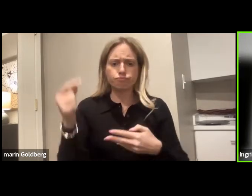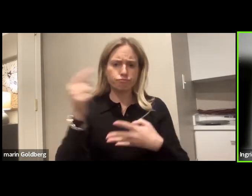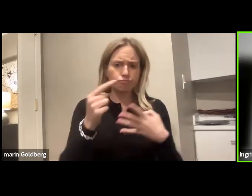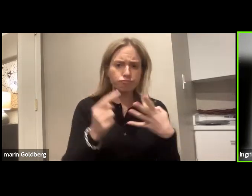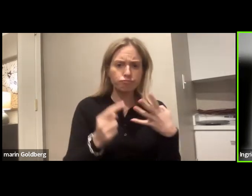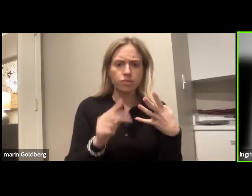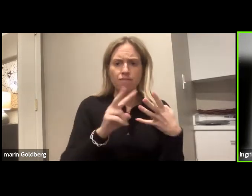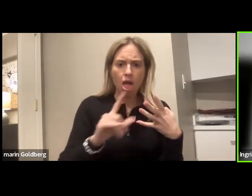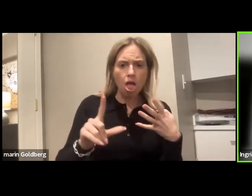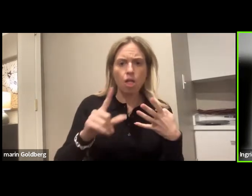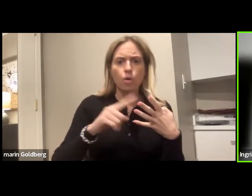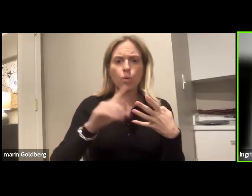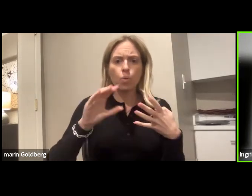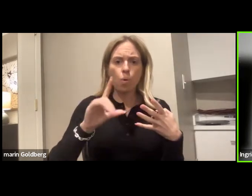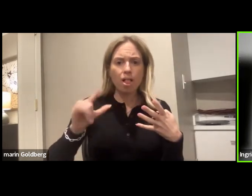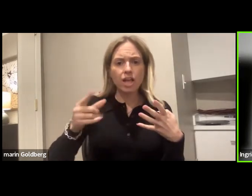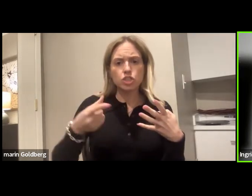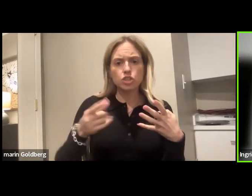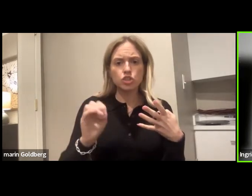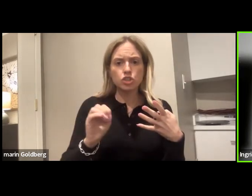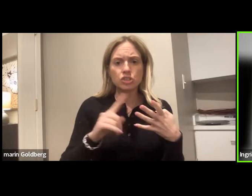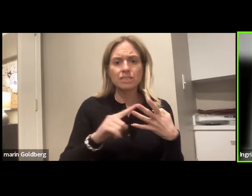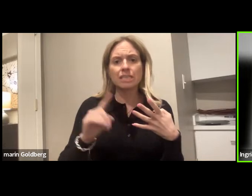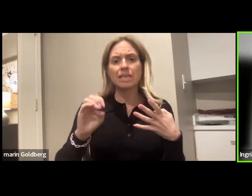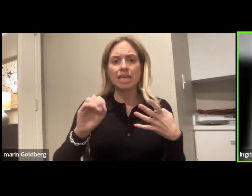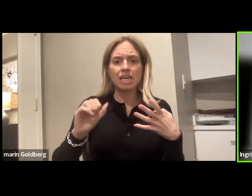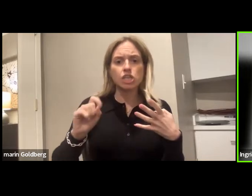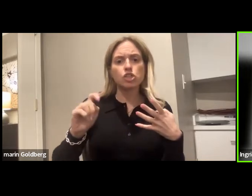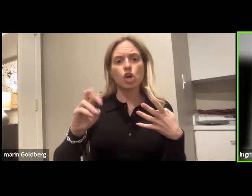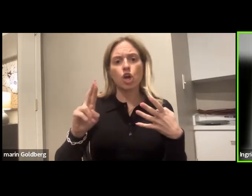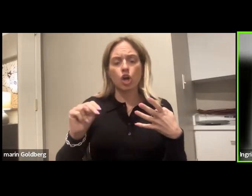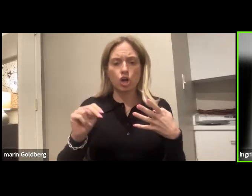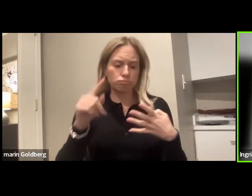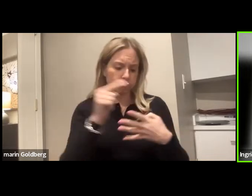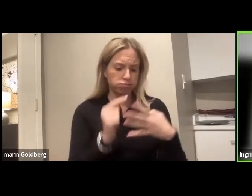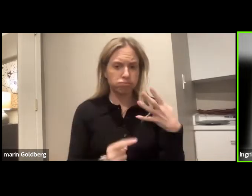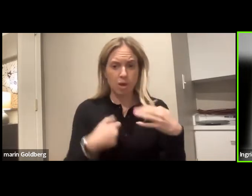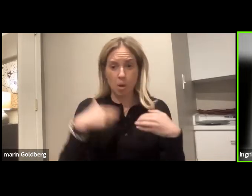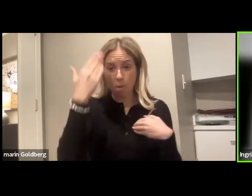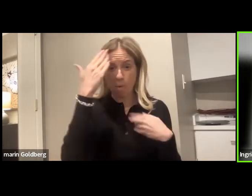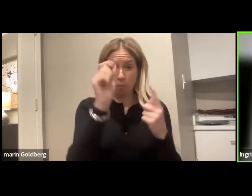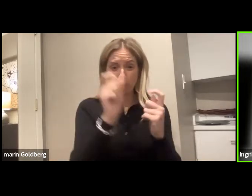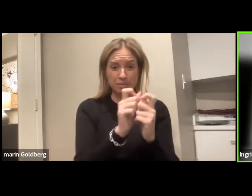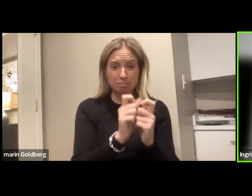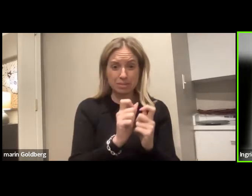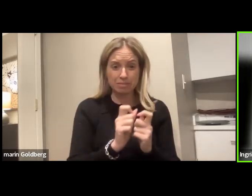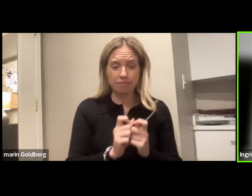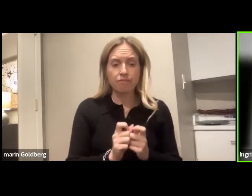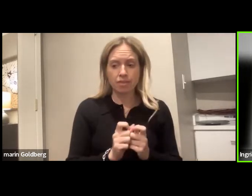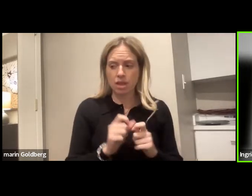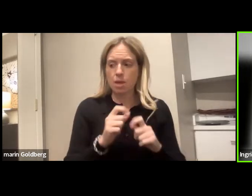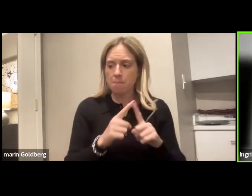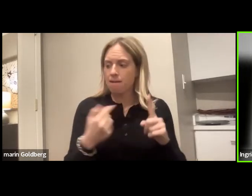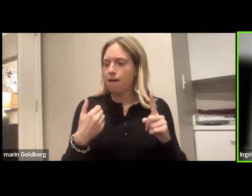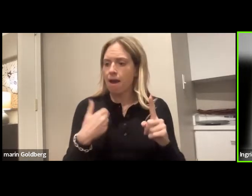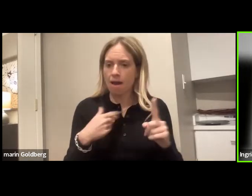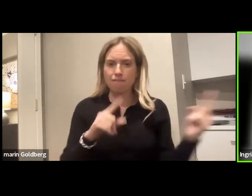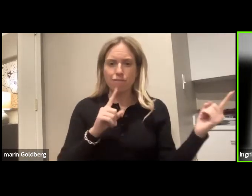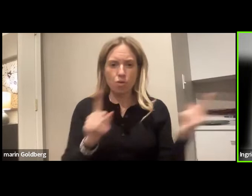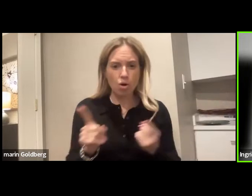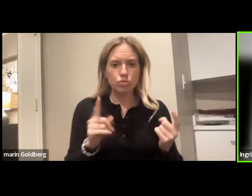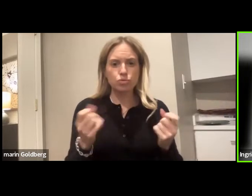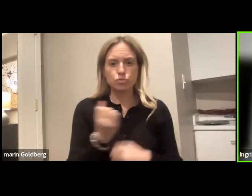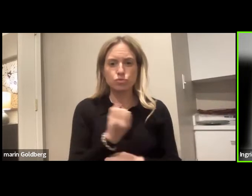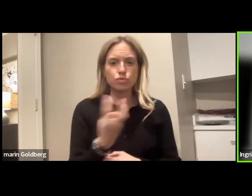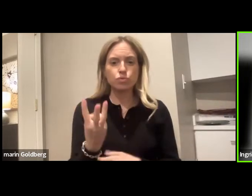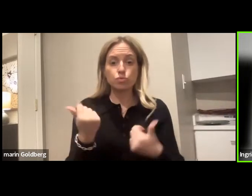Bell, Coolidge, Eastern. They went to several. I don't know the specific ones, but they have gone to several to